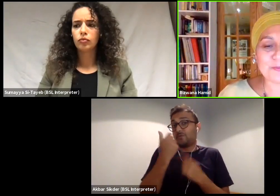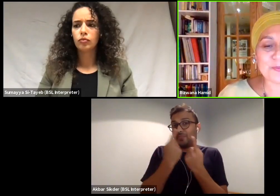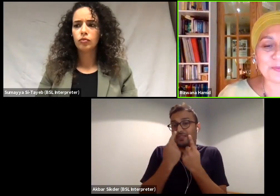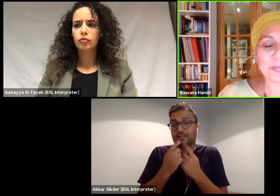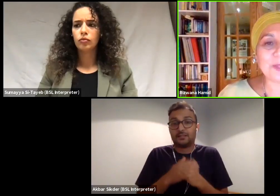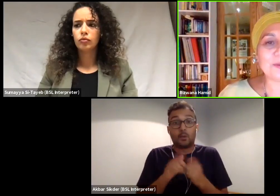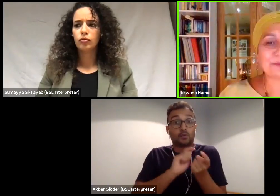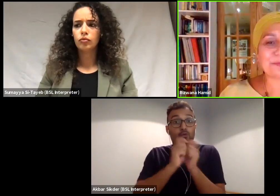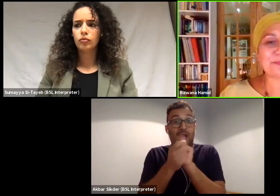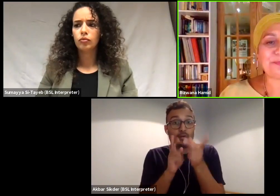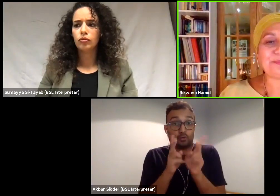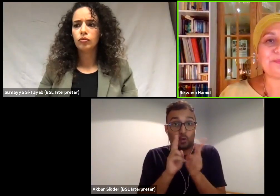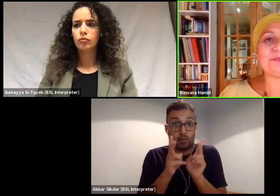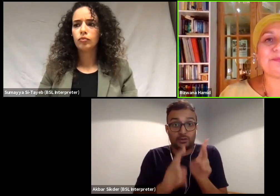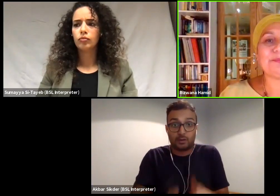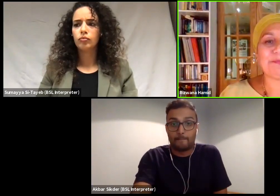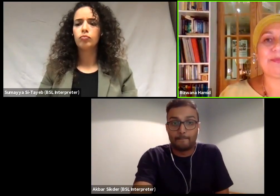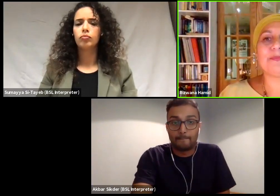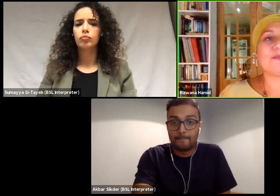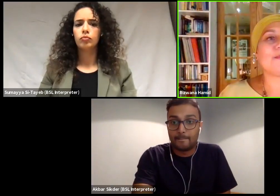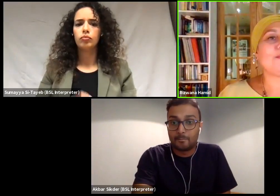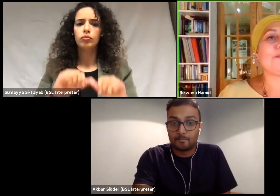Yasmin.